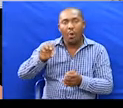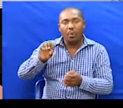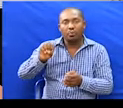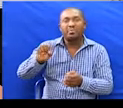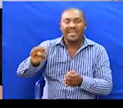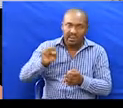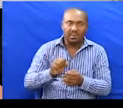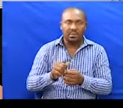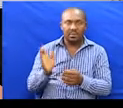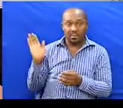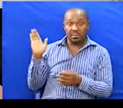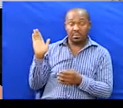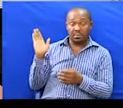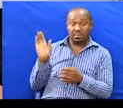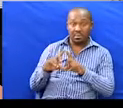Chromosomes.